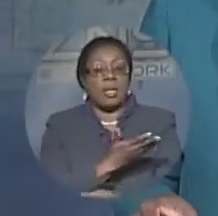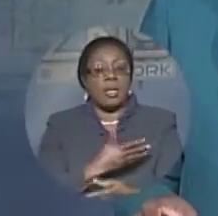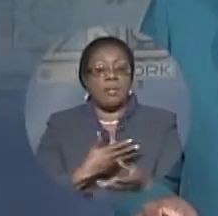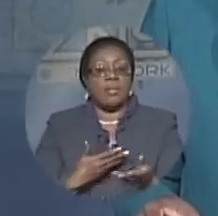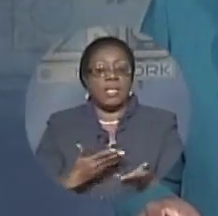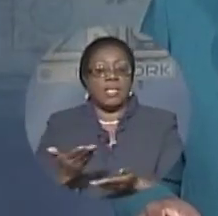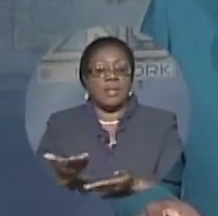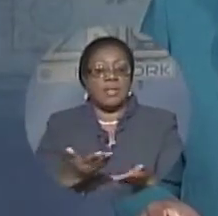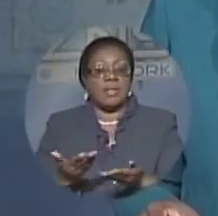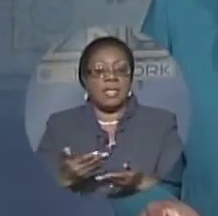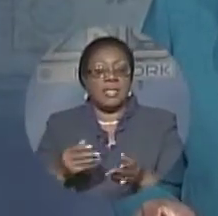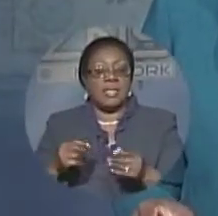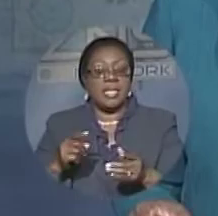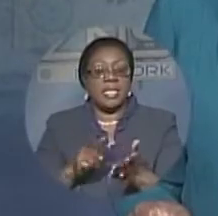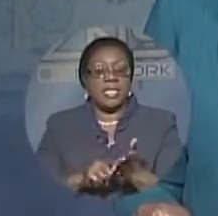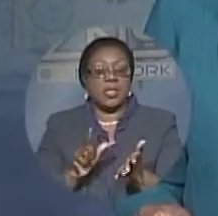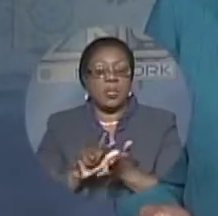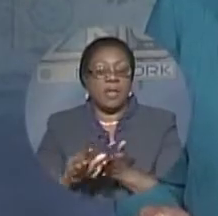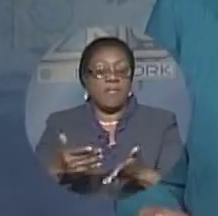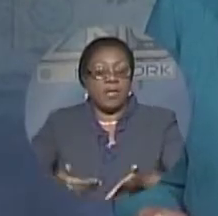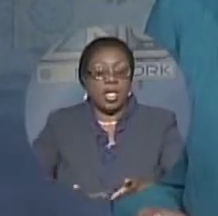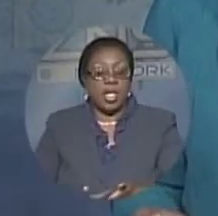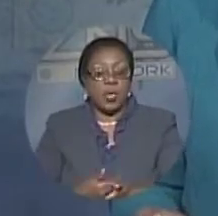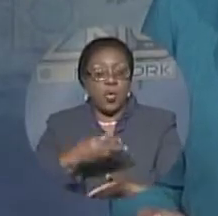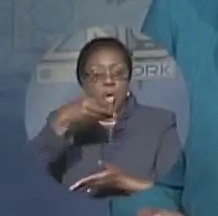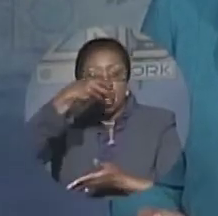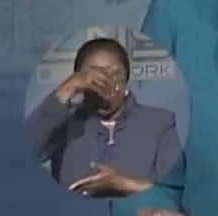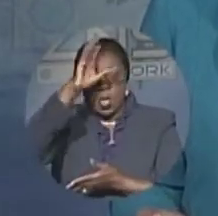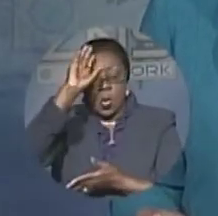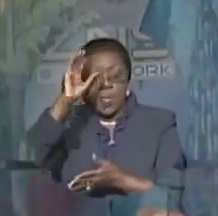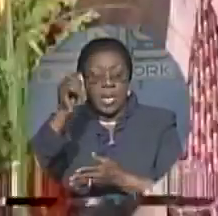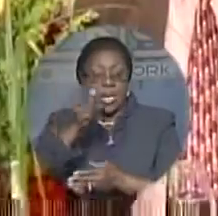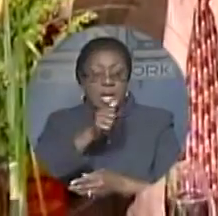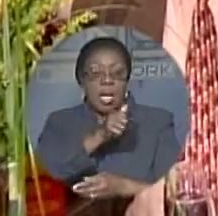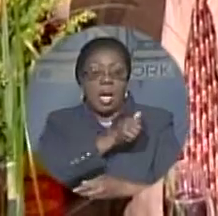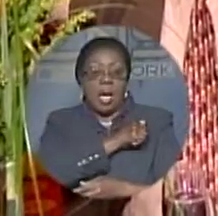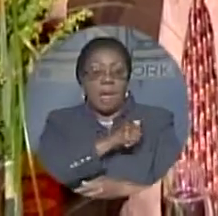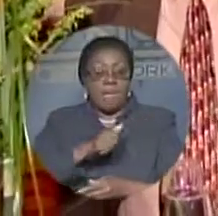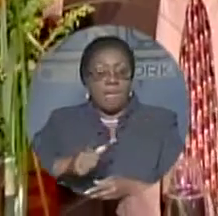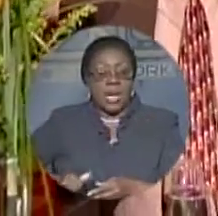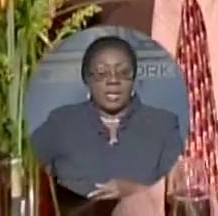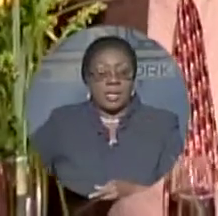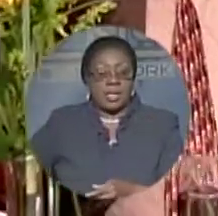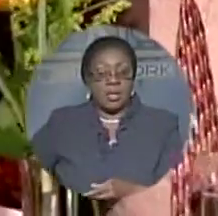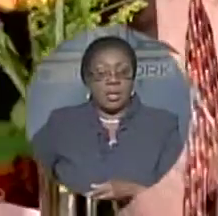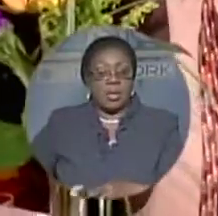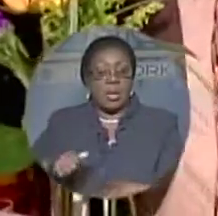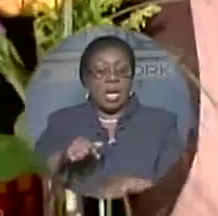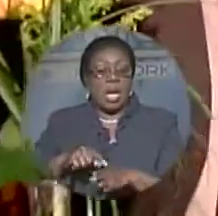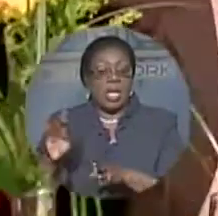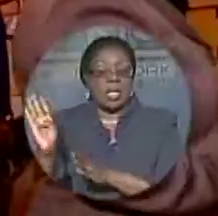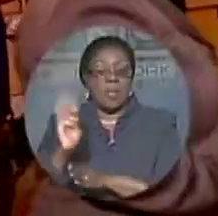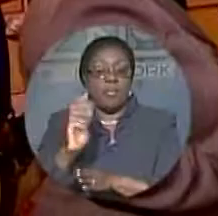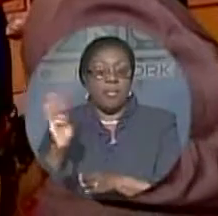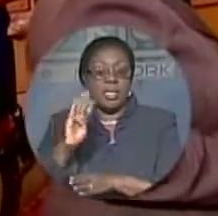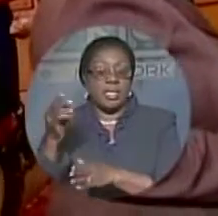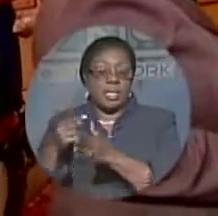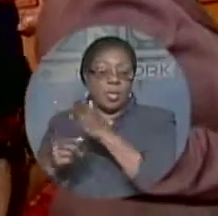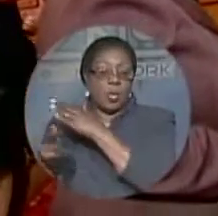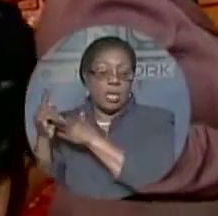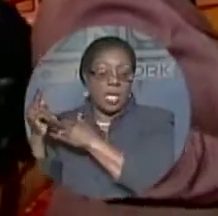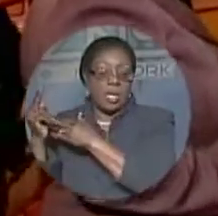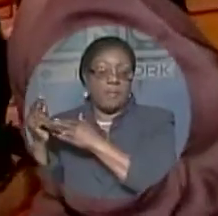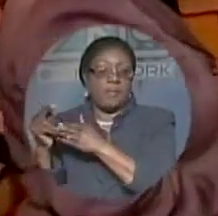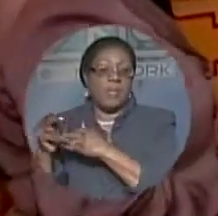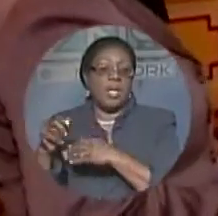new Cuban ambassador to the Bahamas, His Excellency Ernesto Soberón Guzmán, at Superclub's Breezes Resort in Cable Beach.